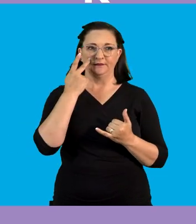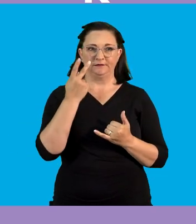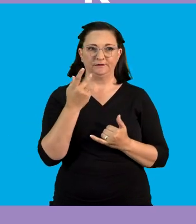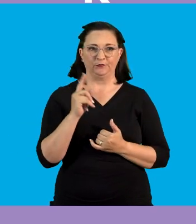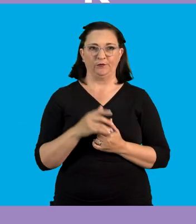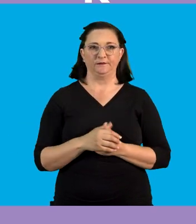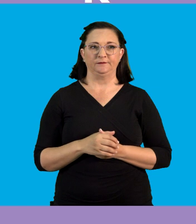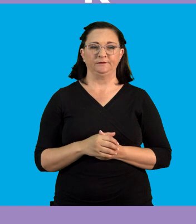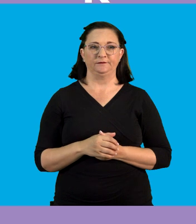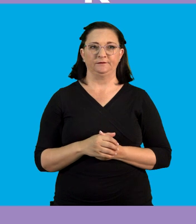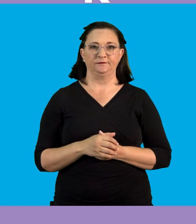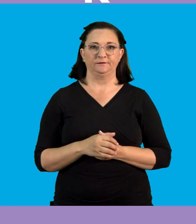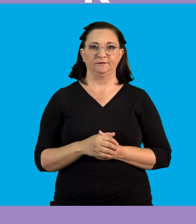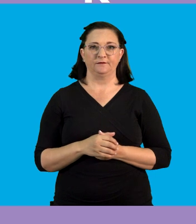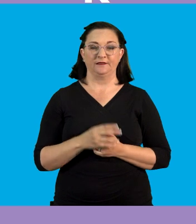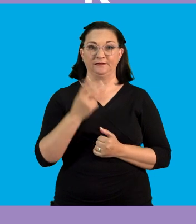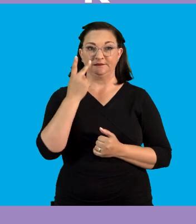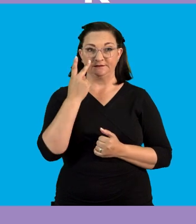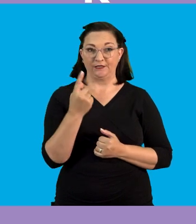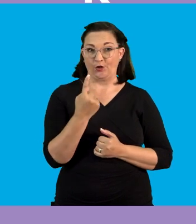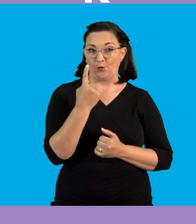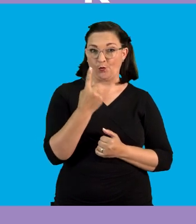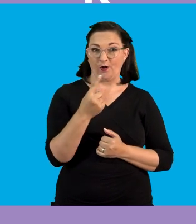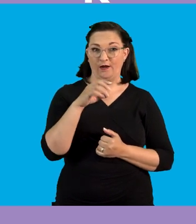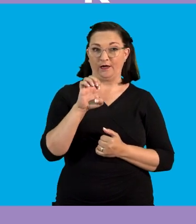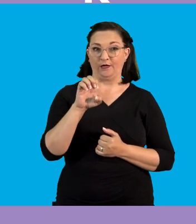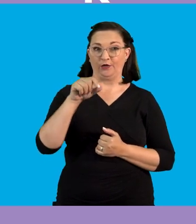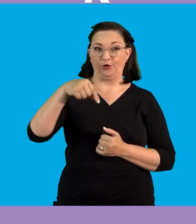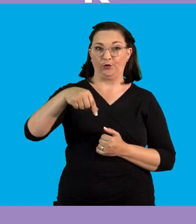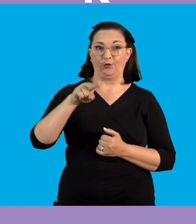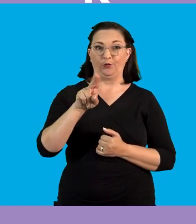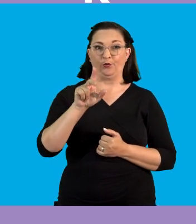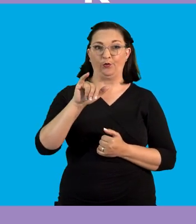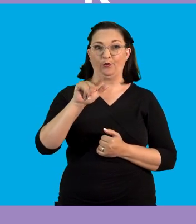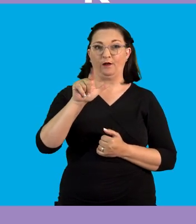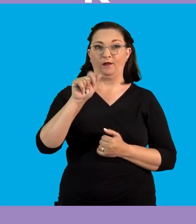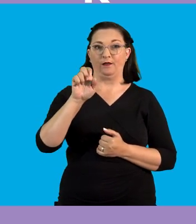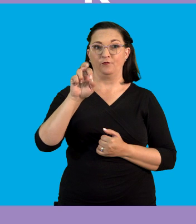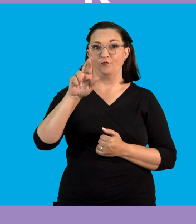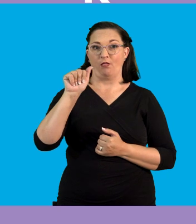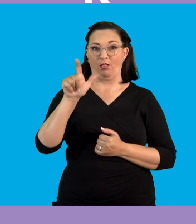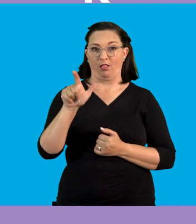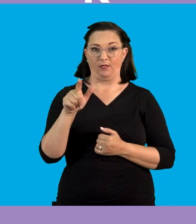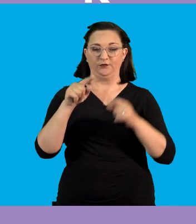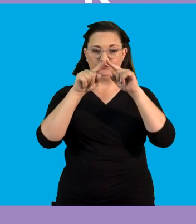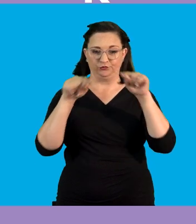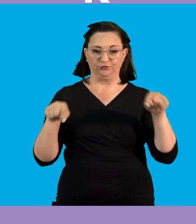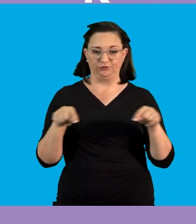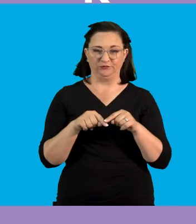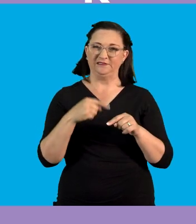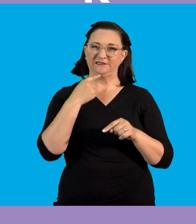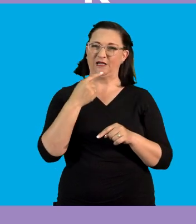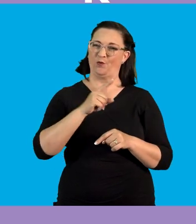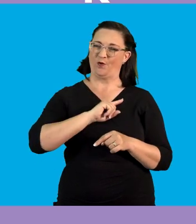says, identify one equilateral triangle and state why. Look at the markings on the